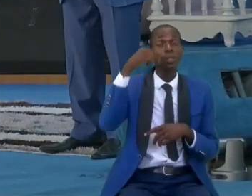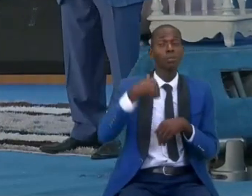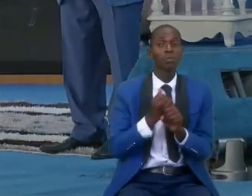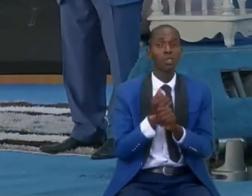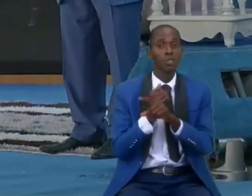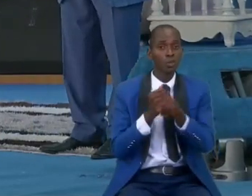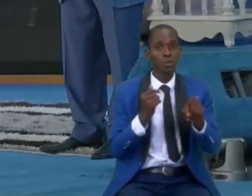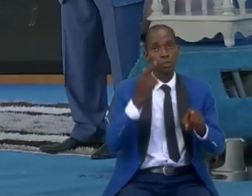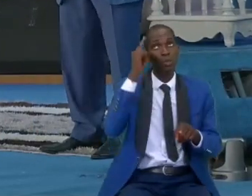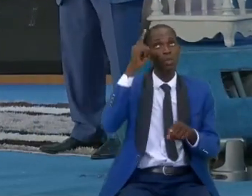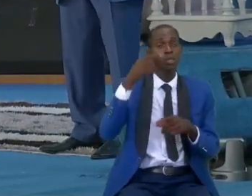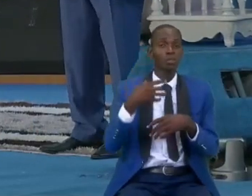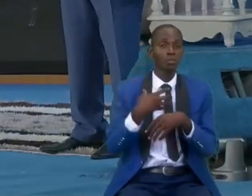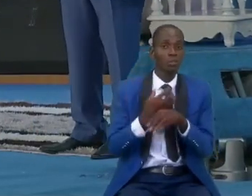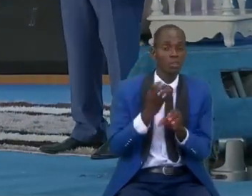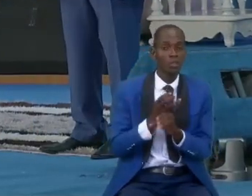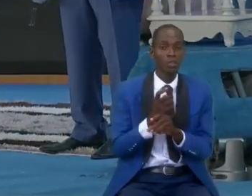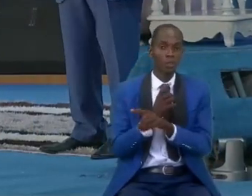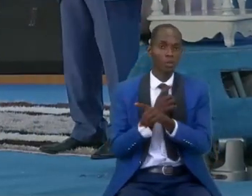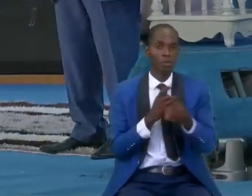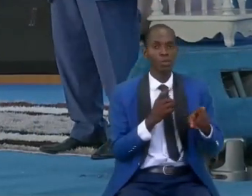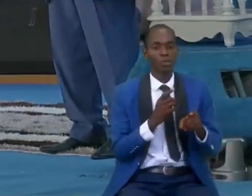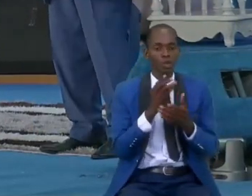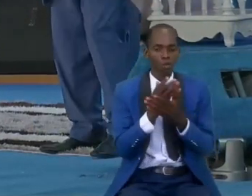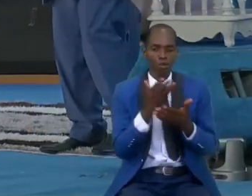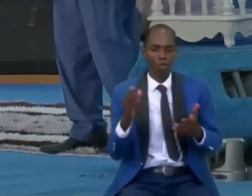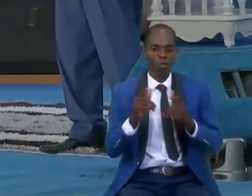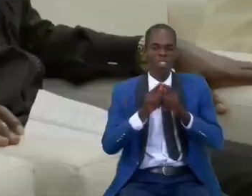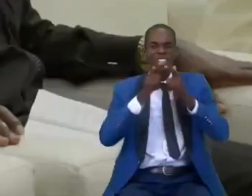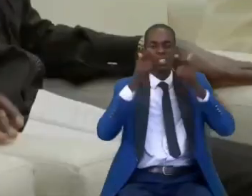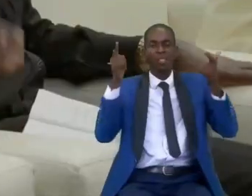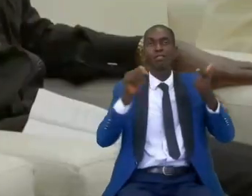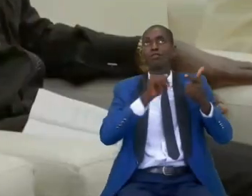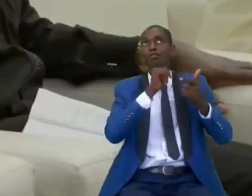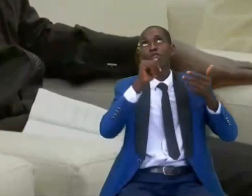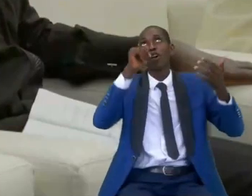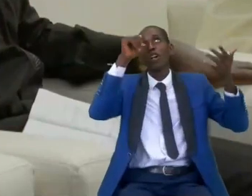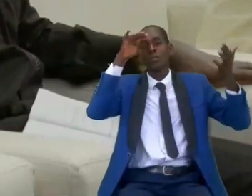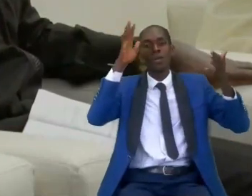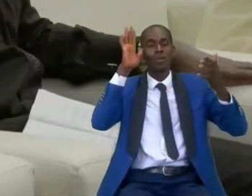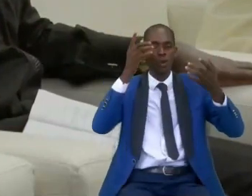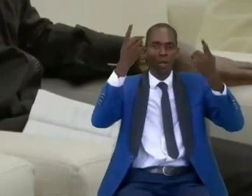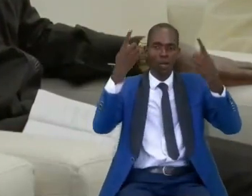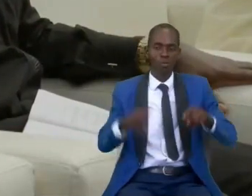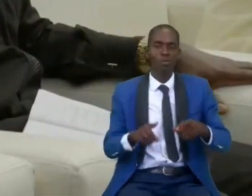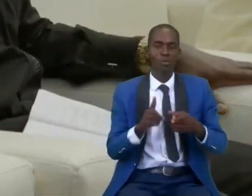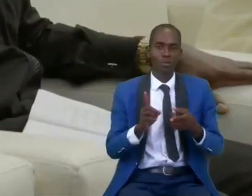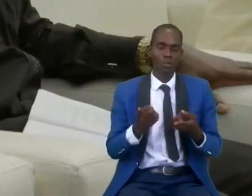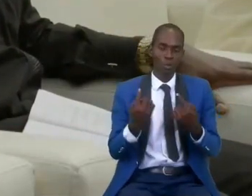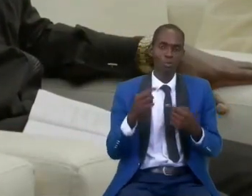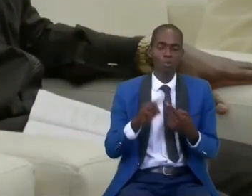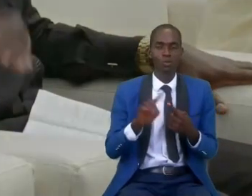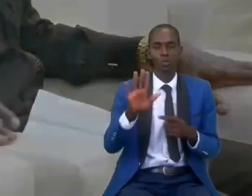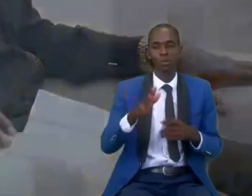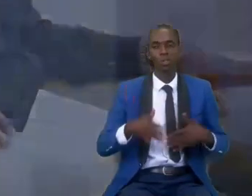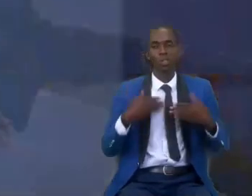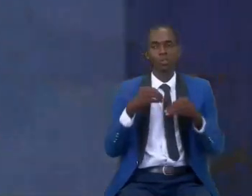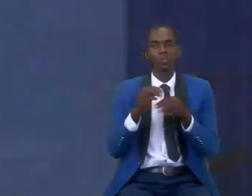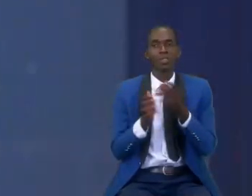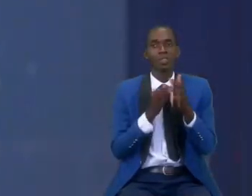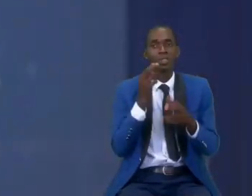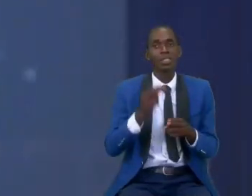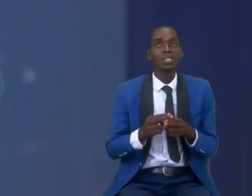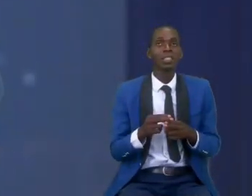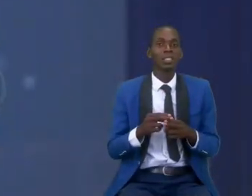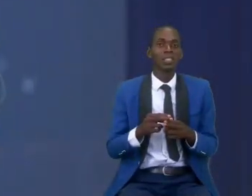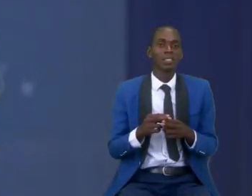great, unexpected will come out of you. Yeah. It says, from your bed, from